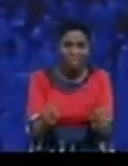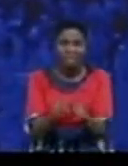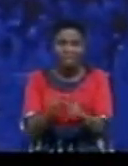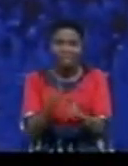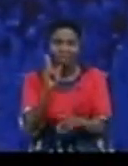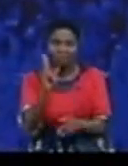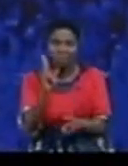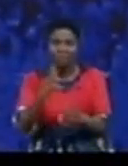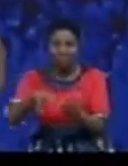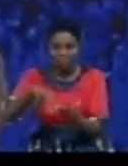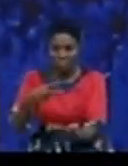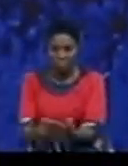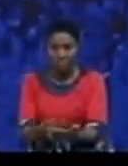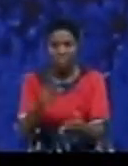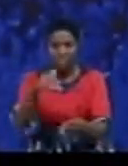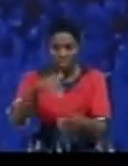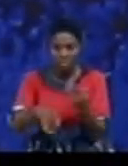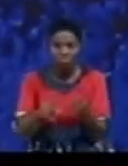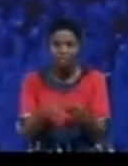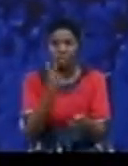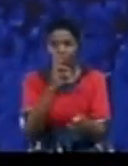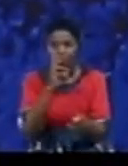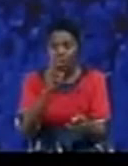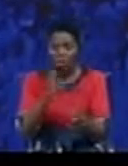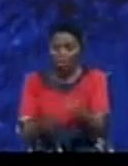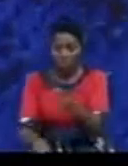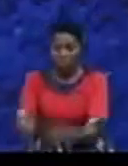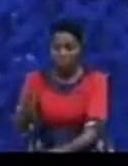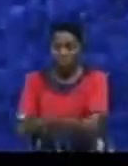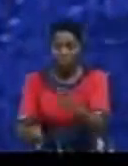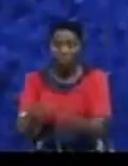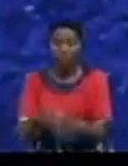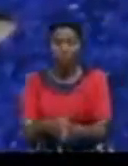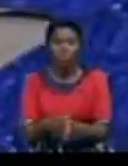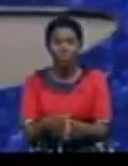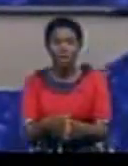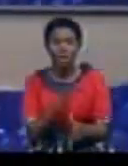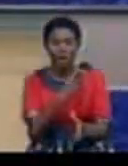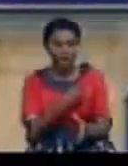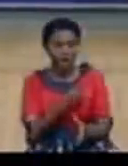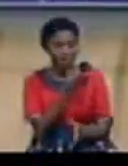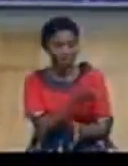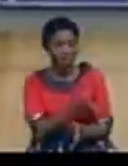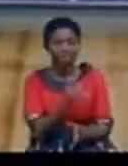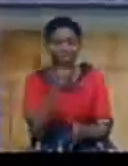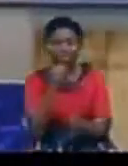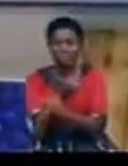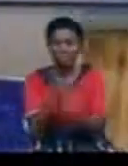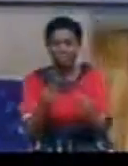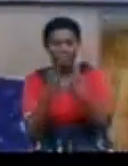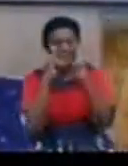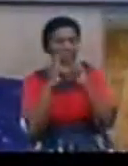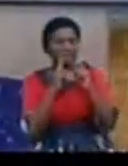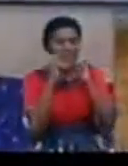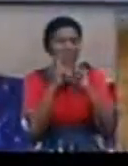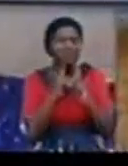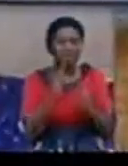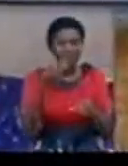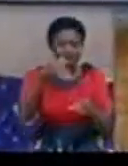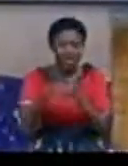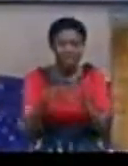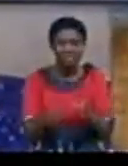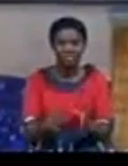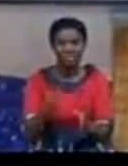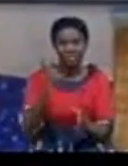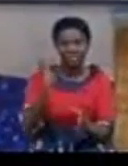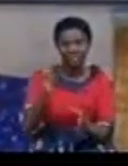remains in the well, he's not saved. If it is still crying in the well and drinking the dirty water in the